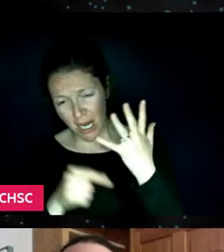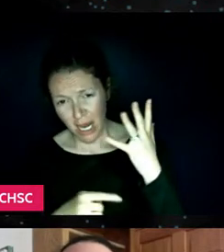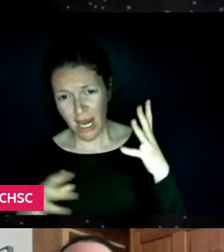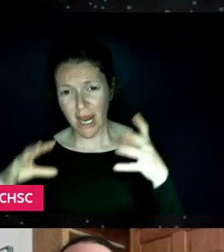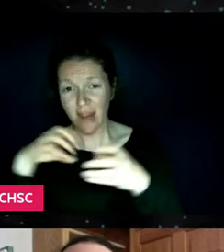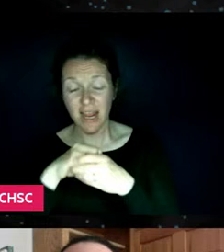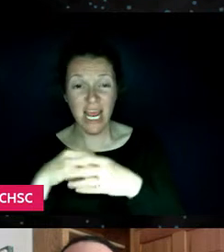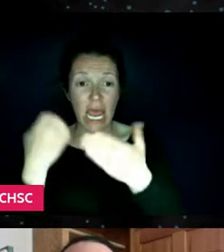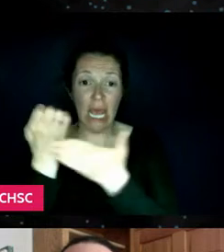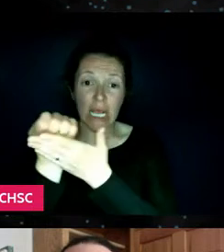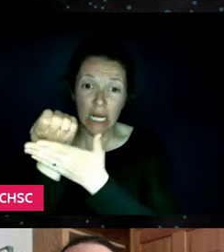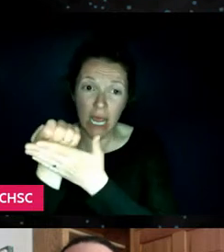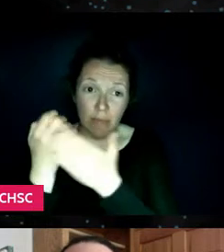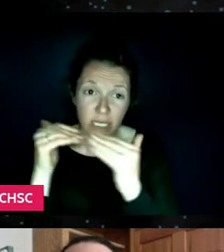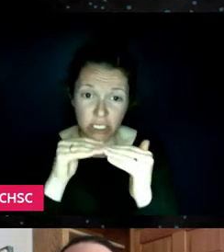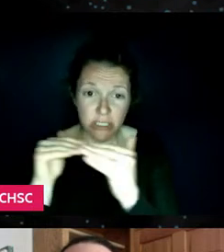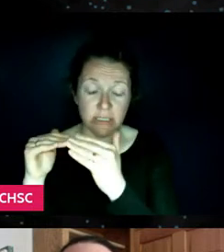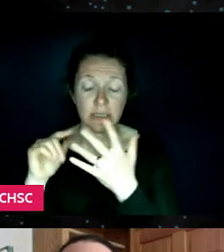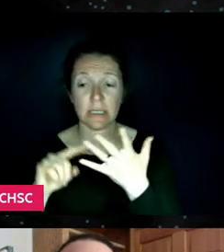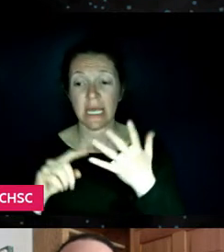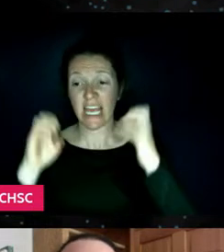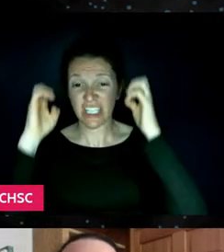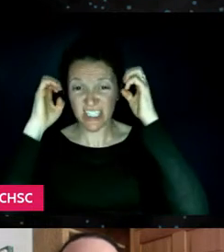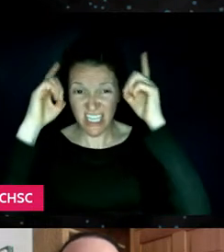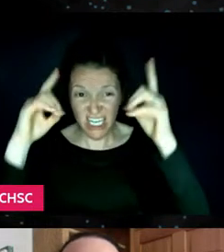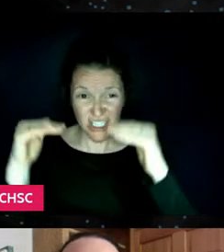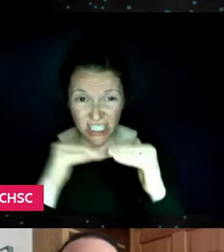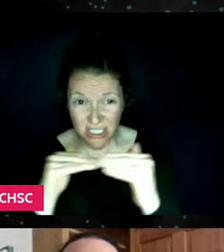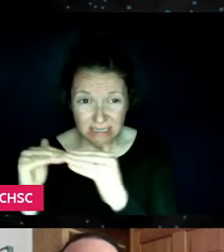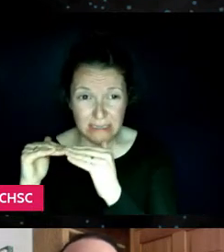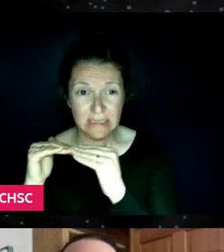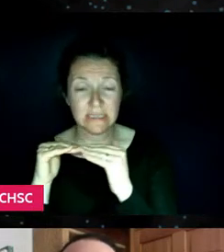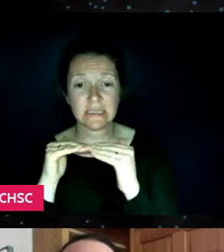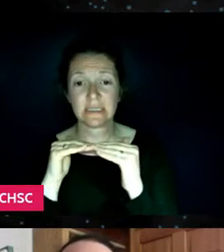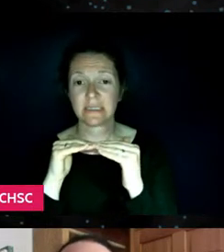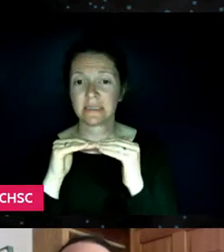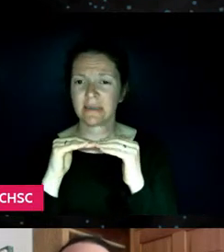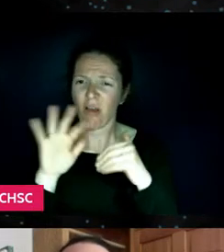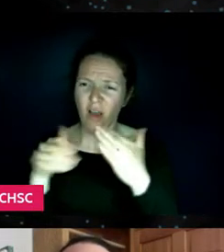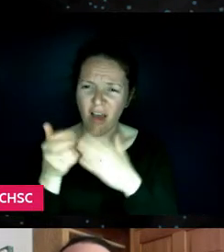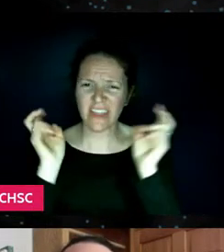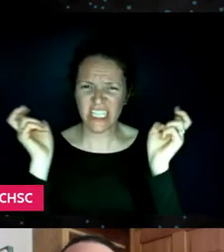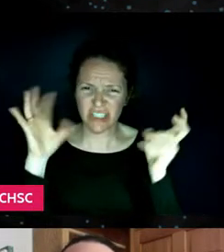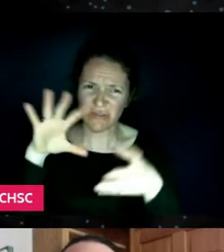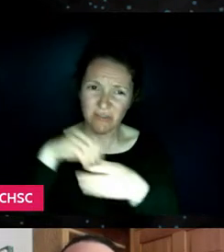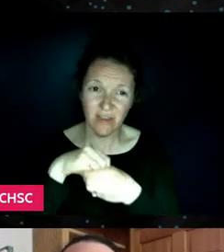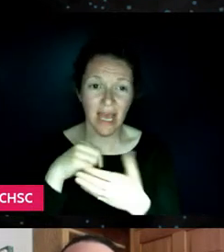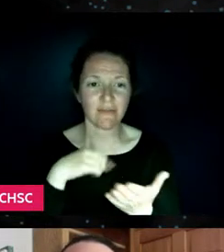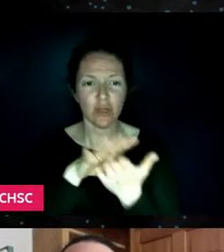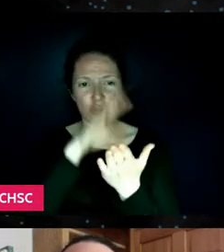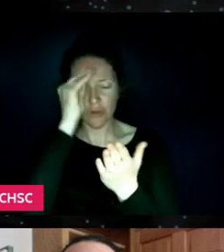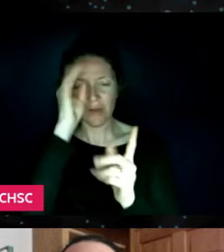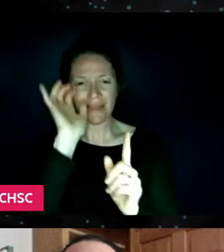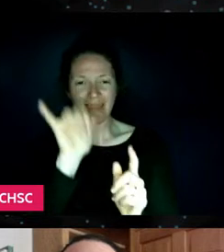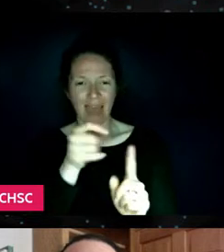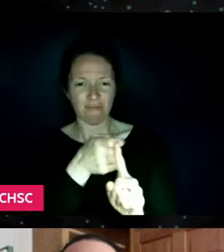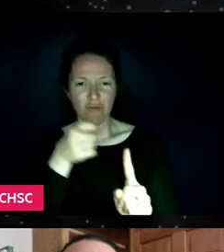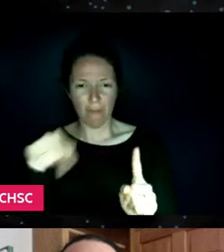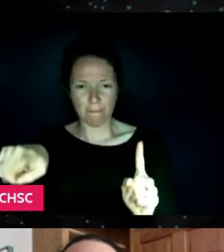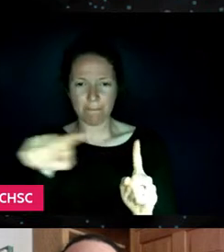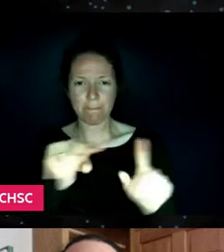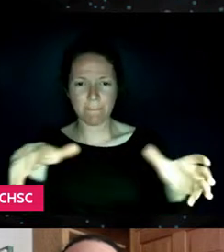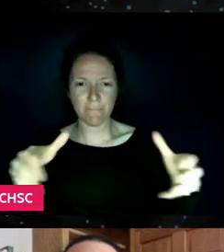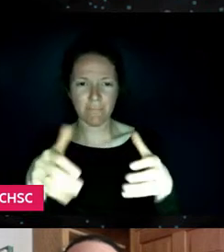economic justice issue, education justice issue. And I have learned that through these young people. And that's been a really